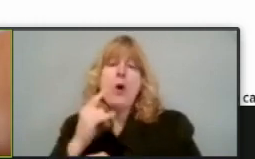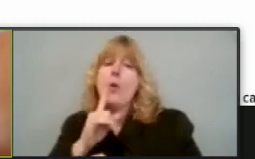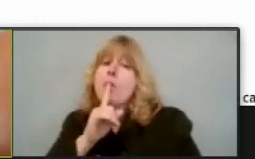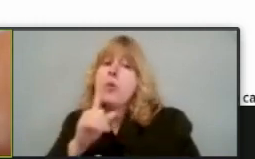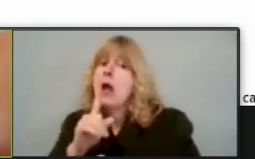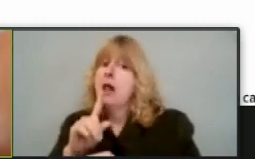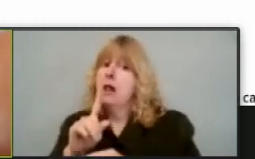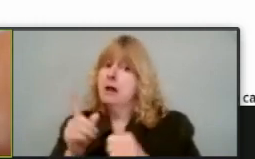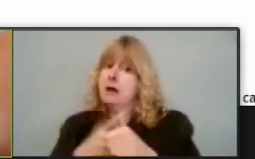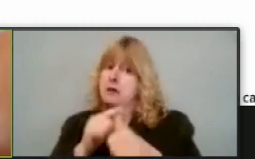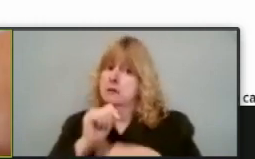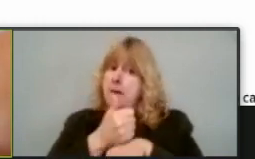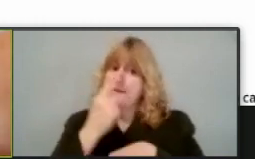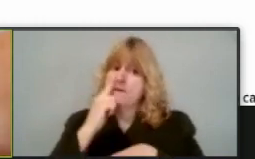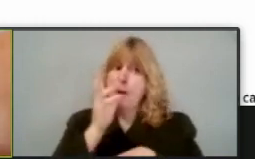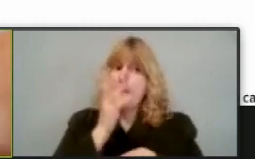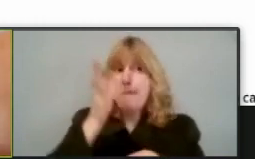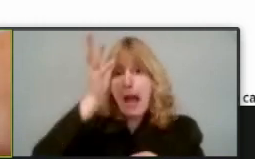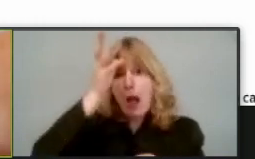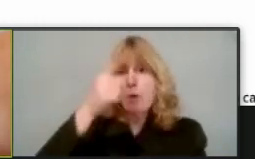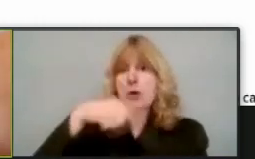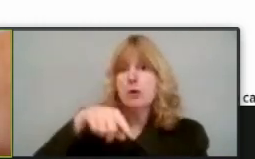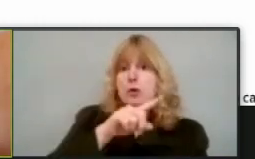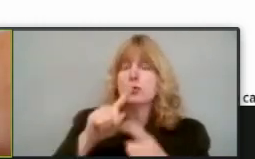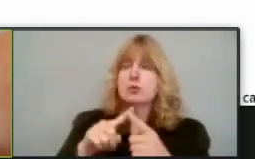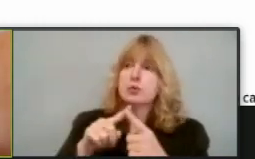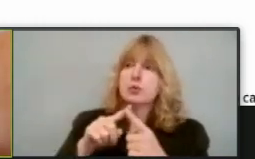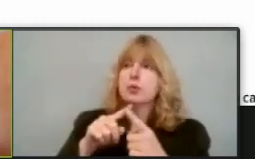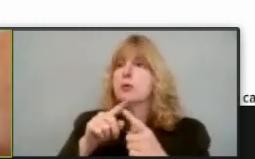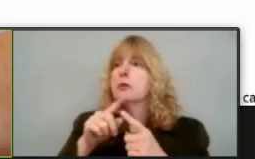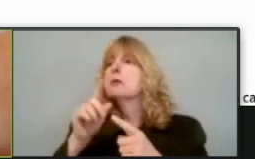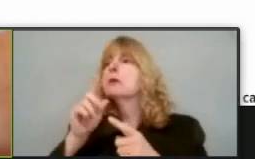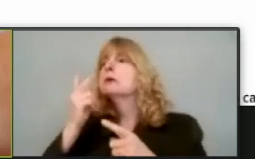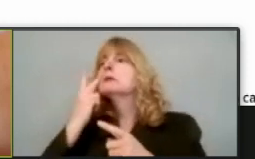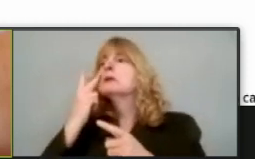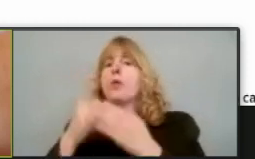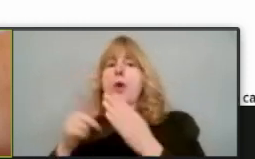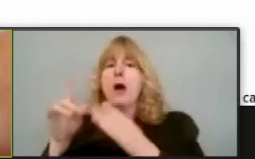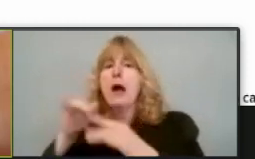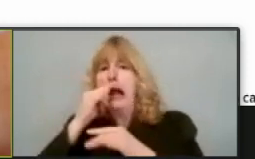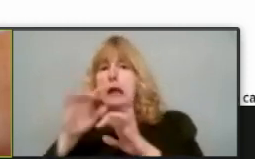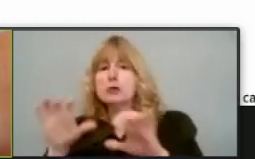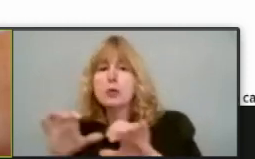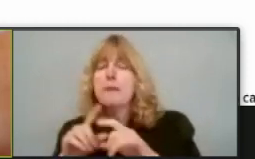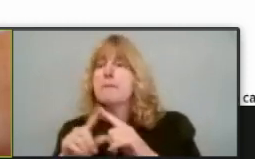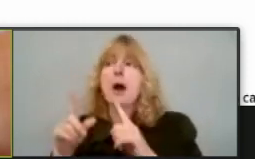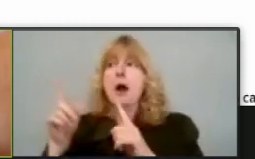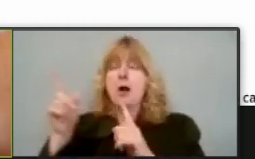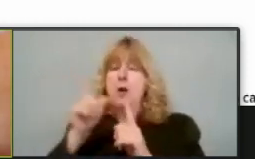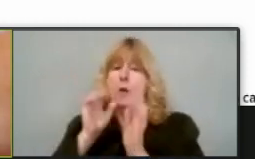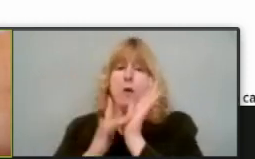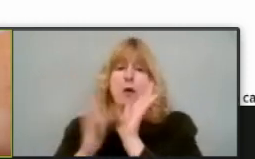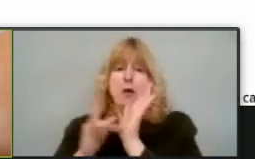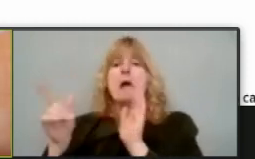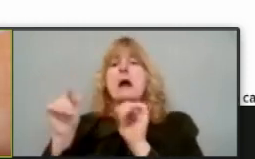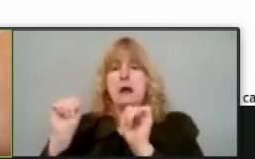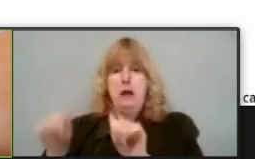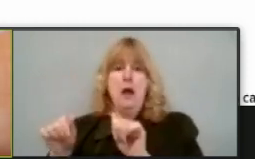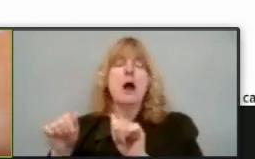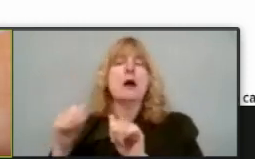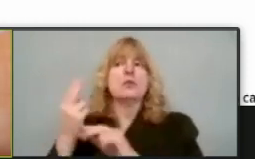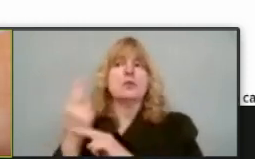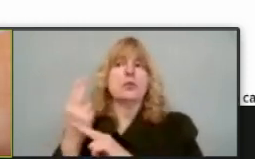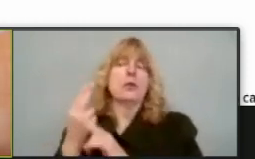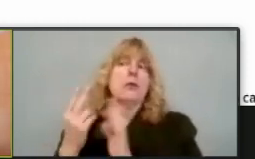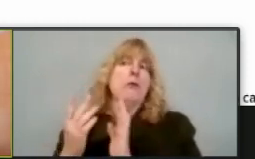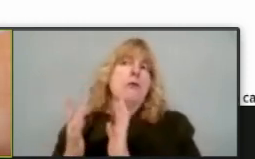see what their kids are doing and track their kids. But abusers can use that and take advantage of it and know where kids are or